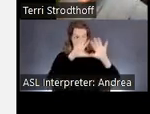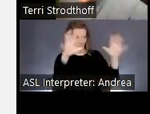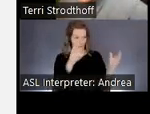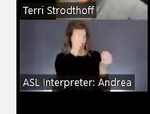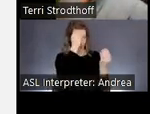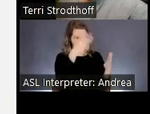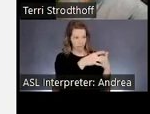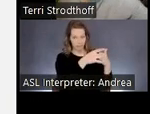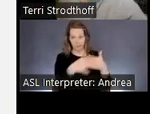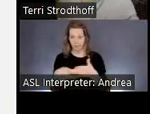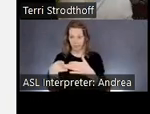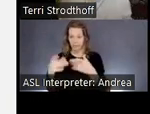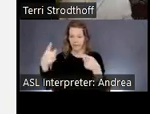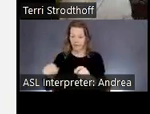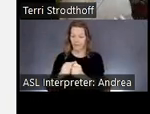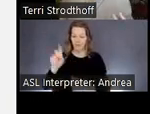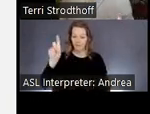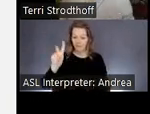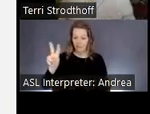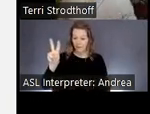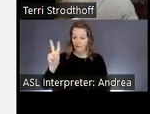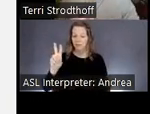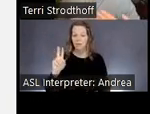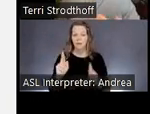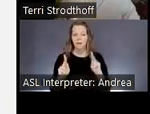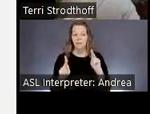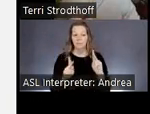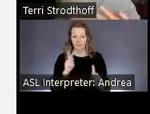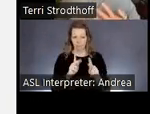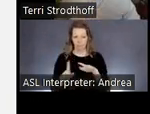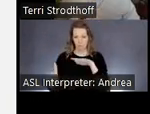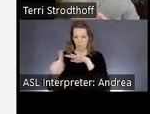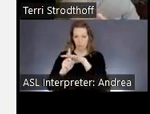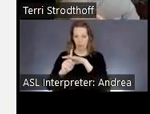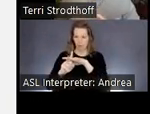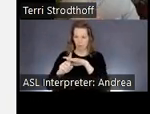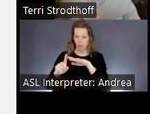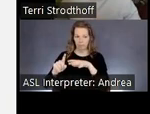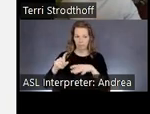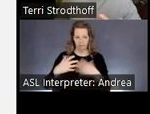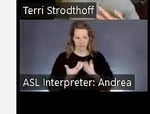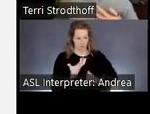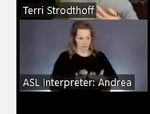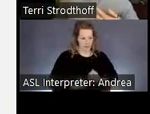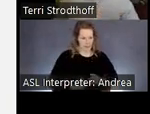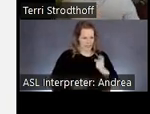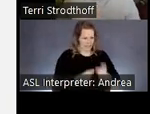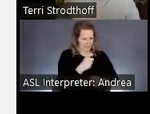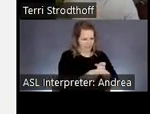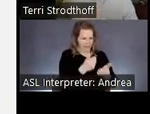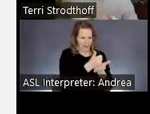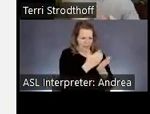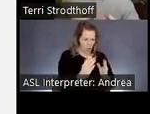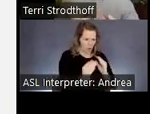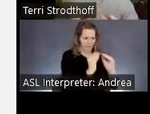in domestic violence? Is what we know is that people who show up in the suppressing pain as a giver, a helper, a